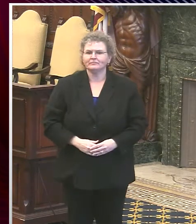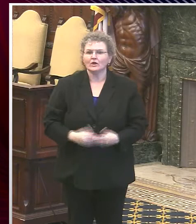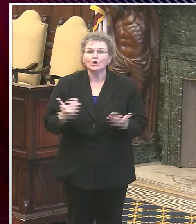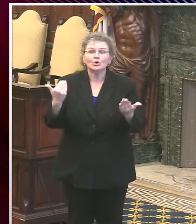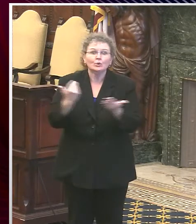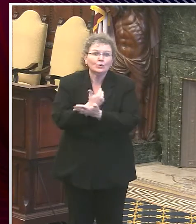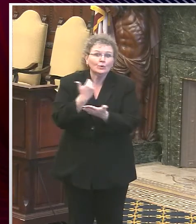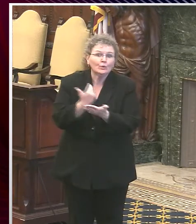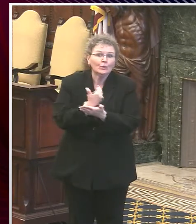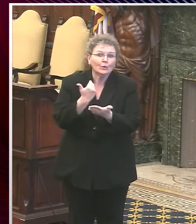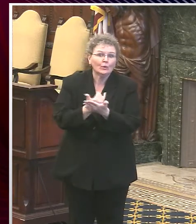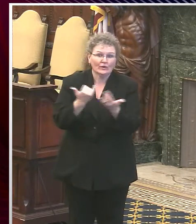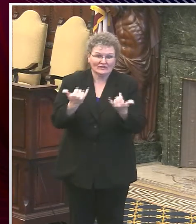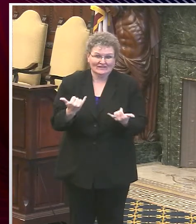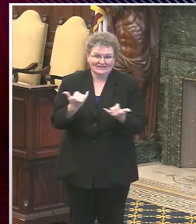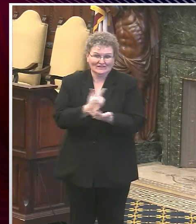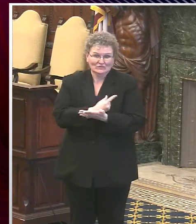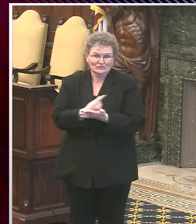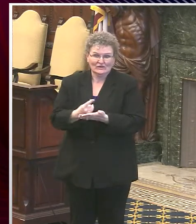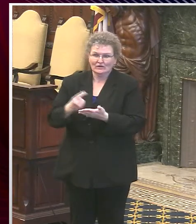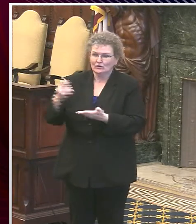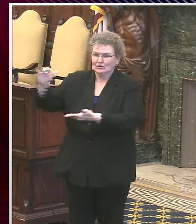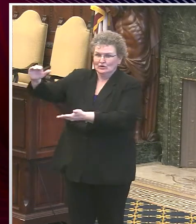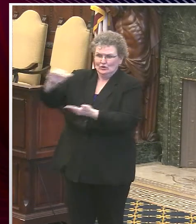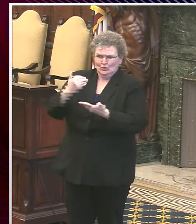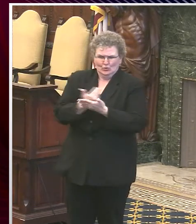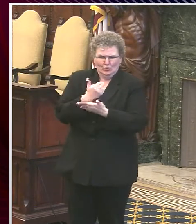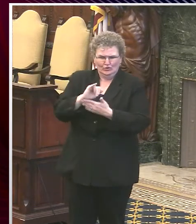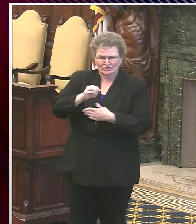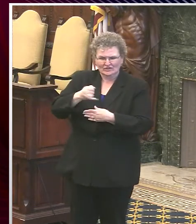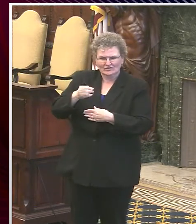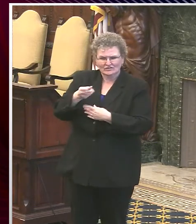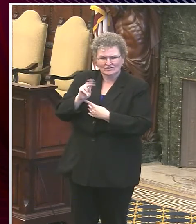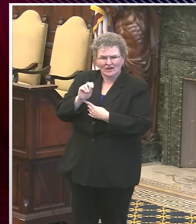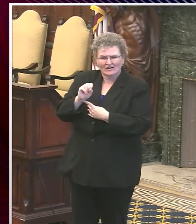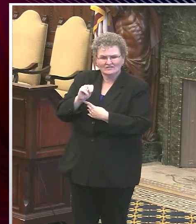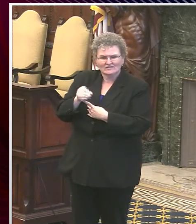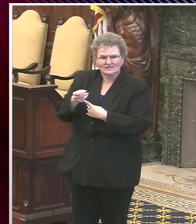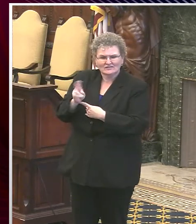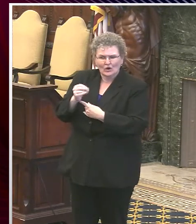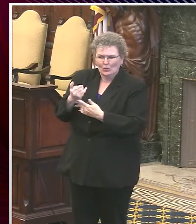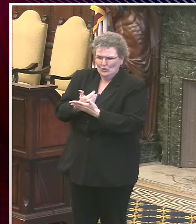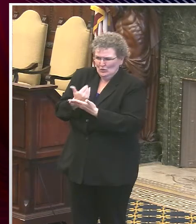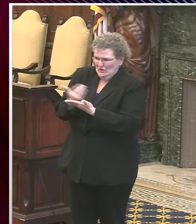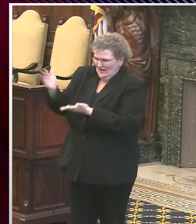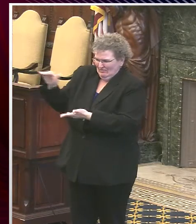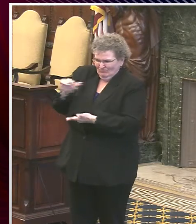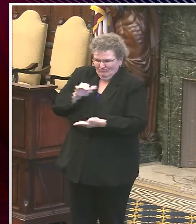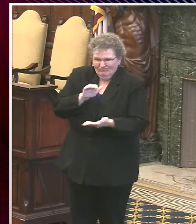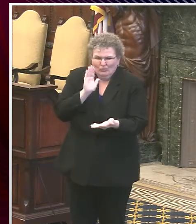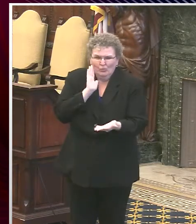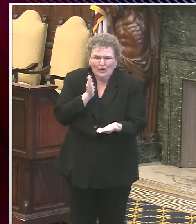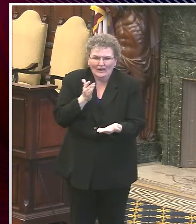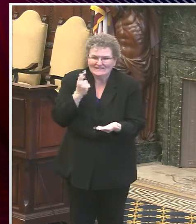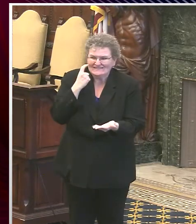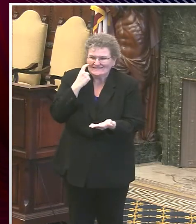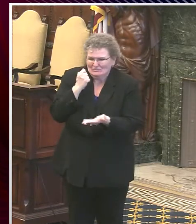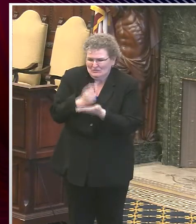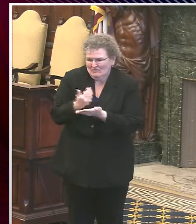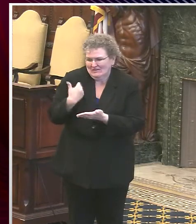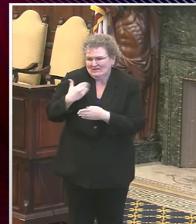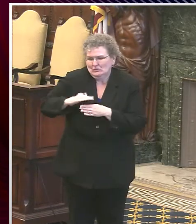week we will be allocated doses of the Johnson & Johnson vaccine. That's the new vaccine that was just newly approved by the FDA this past